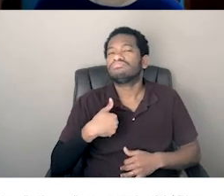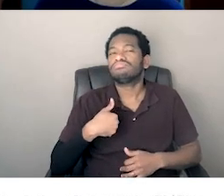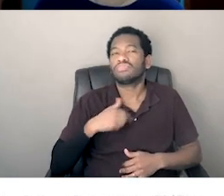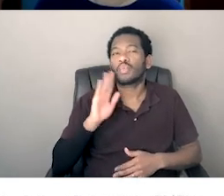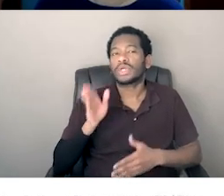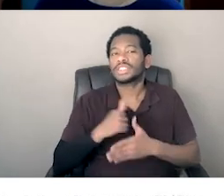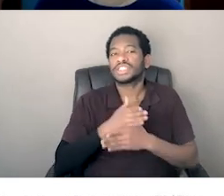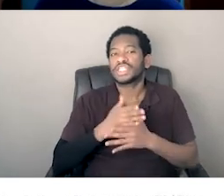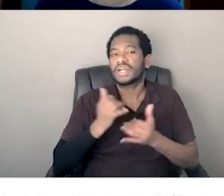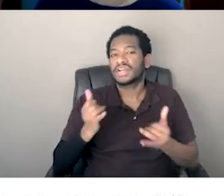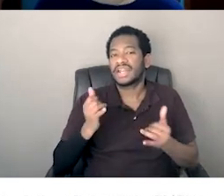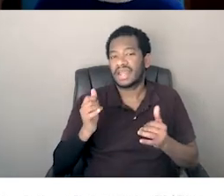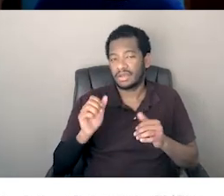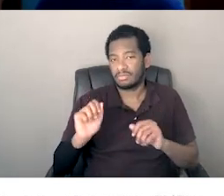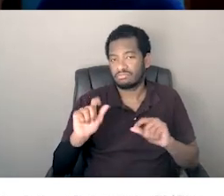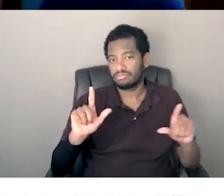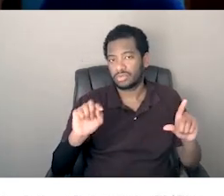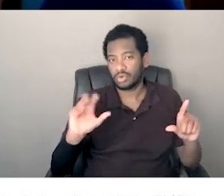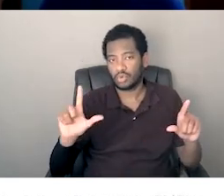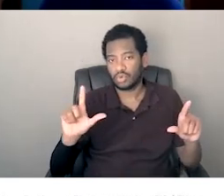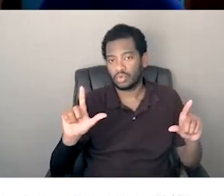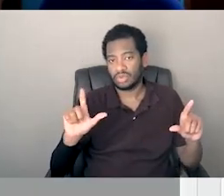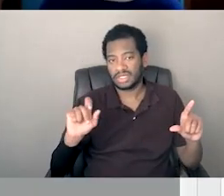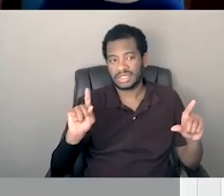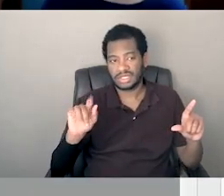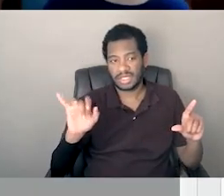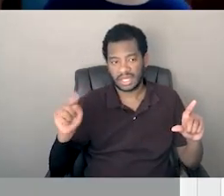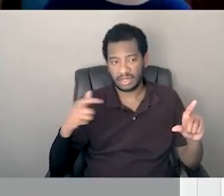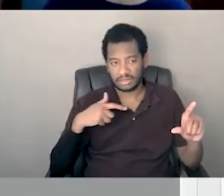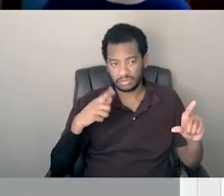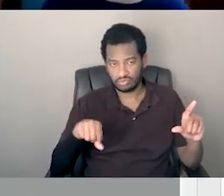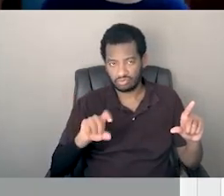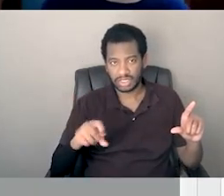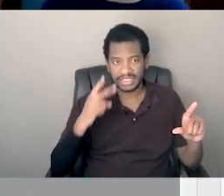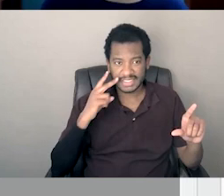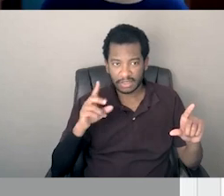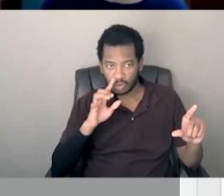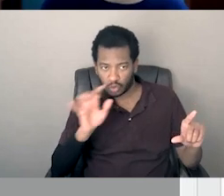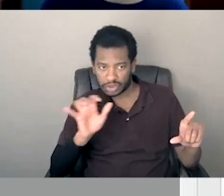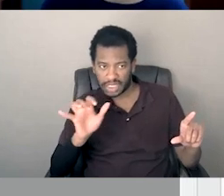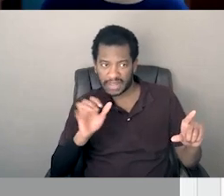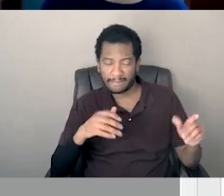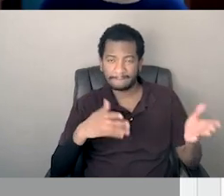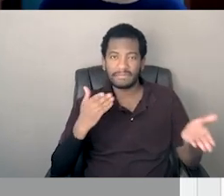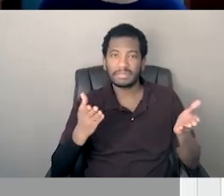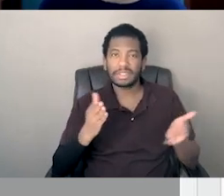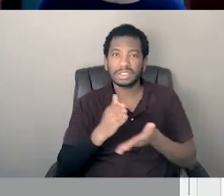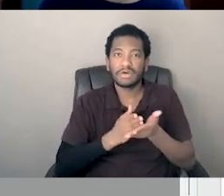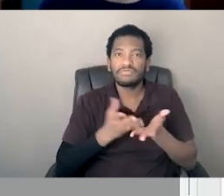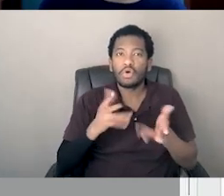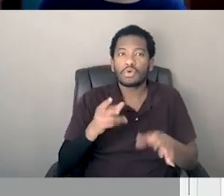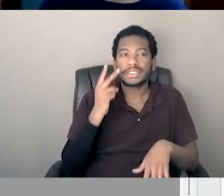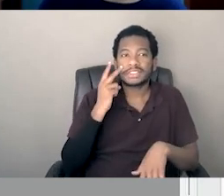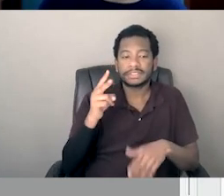now the toolkit itself real quickly so I can show you what it looks like. So this is the toolkit. Some of you probably have already looked through